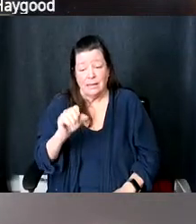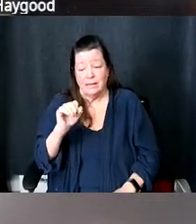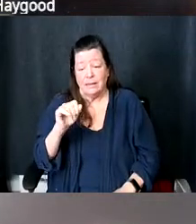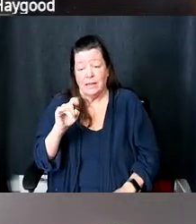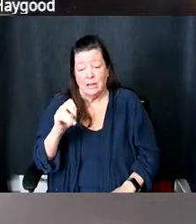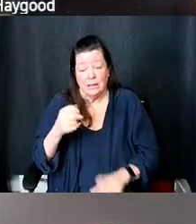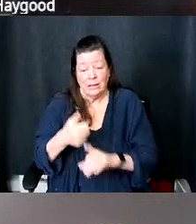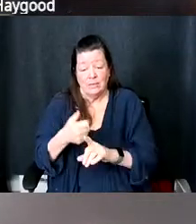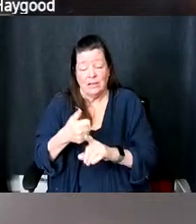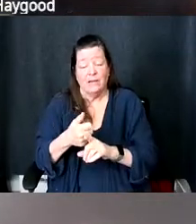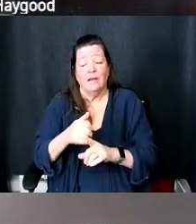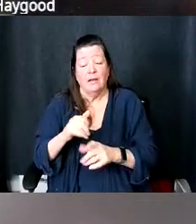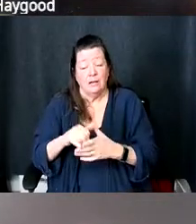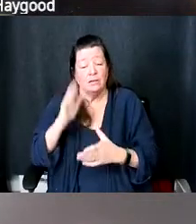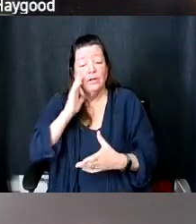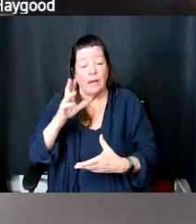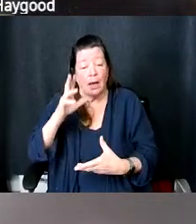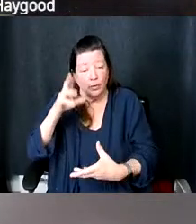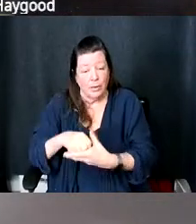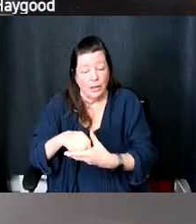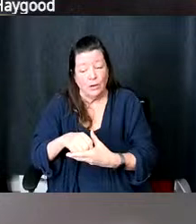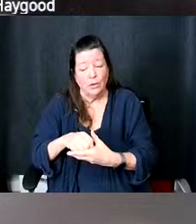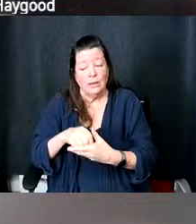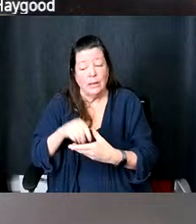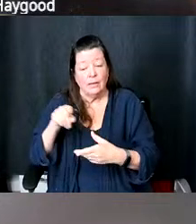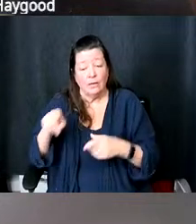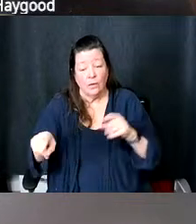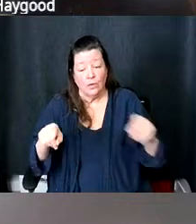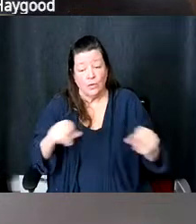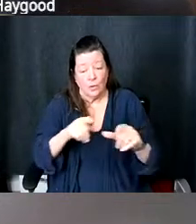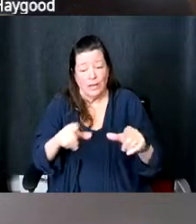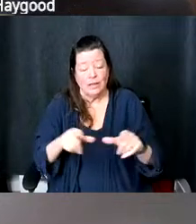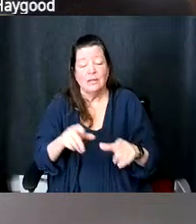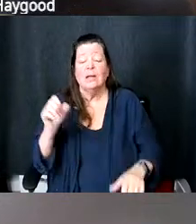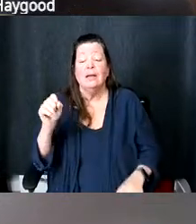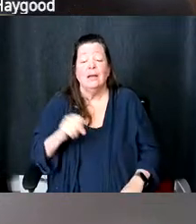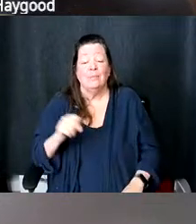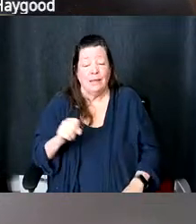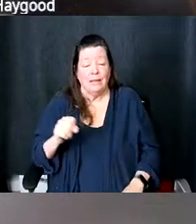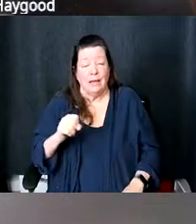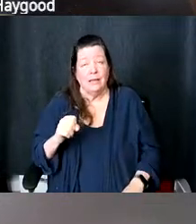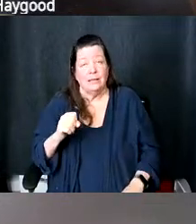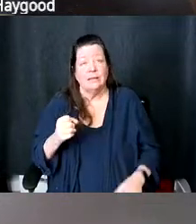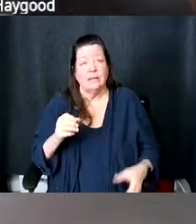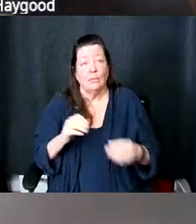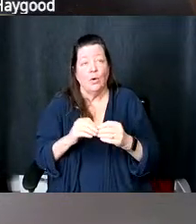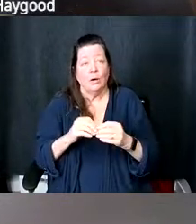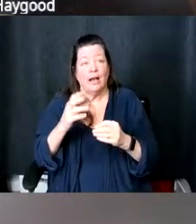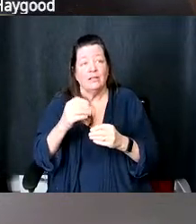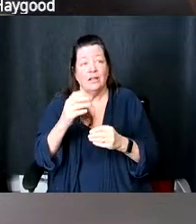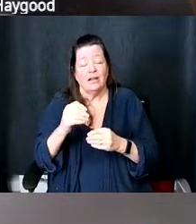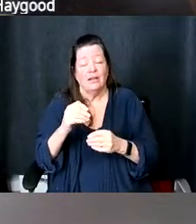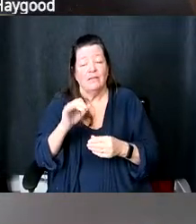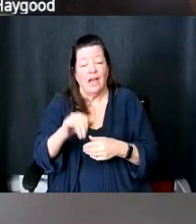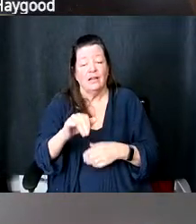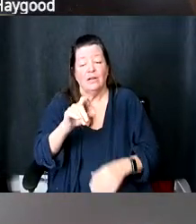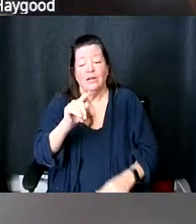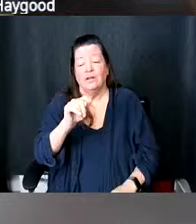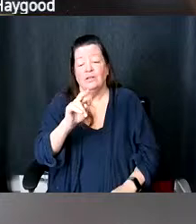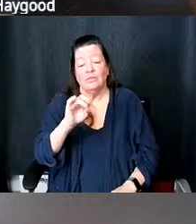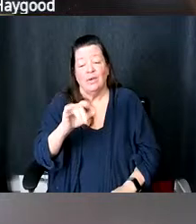be included at those locations on the bridge. But yes, the outside of that on the trails would be a